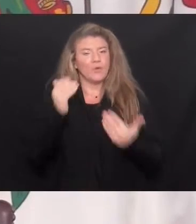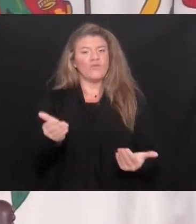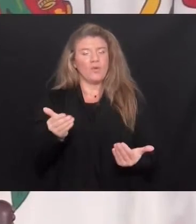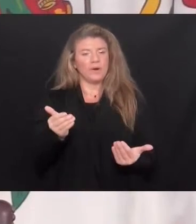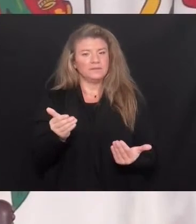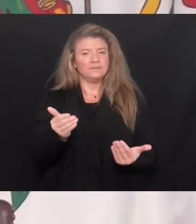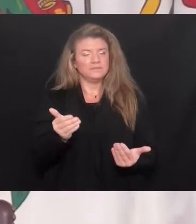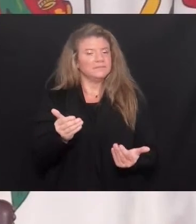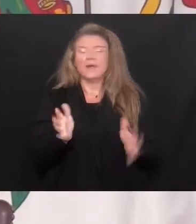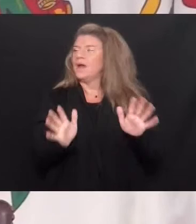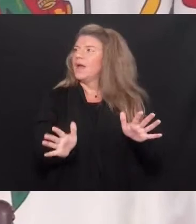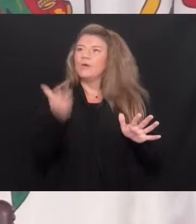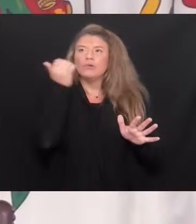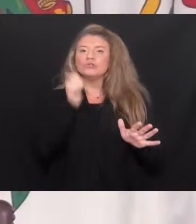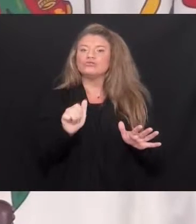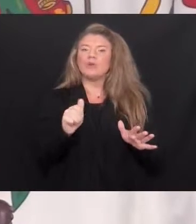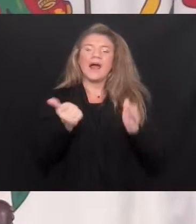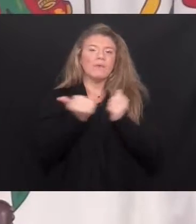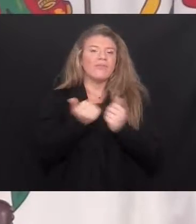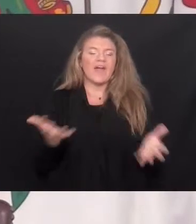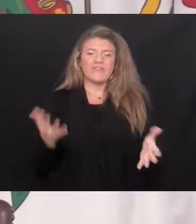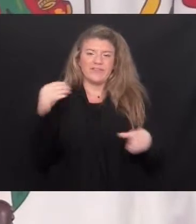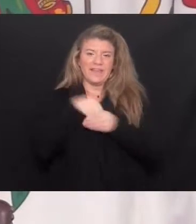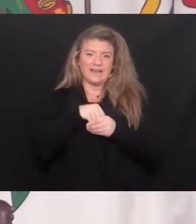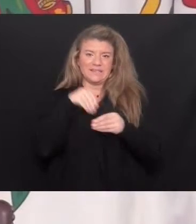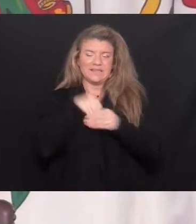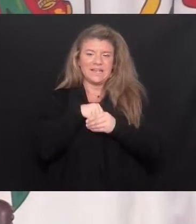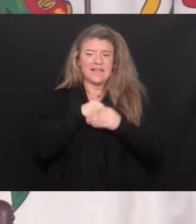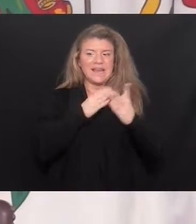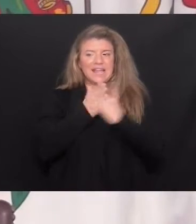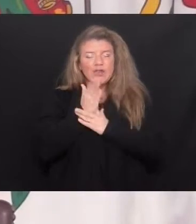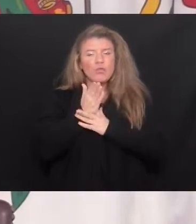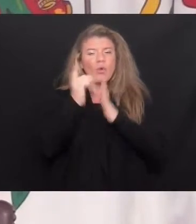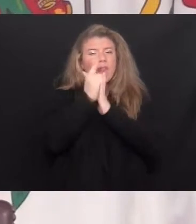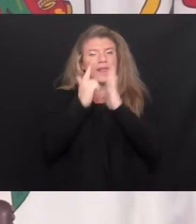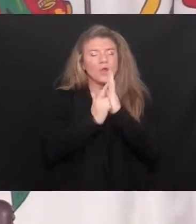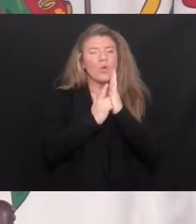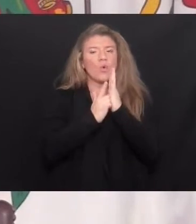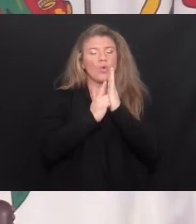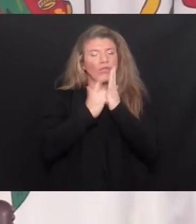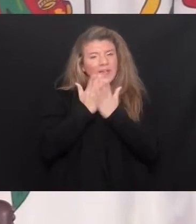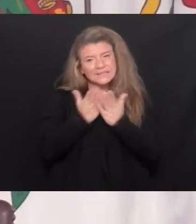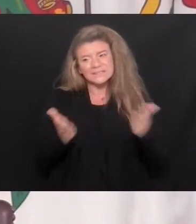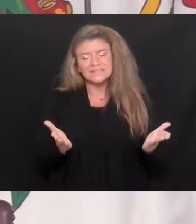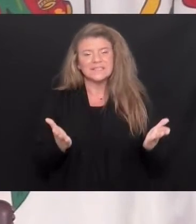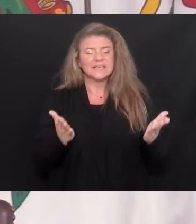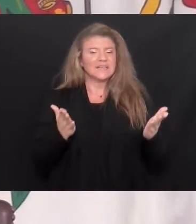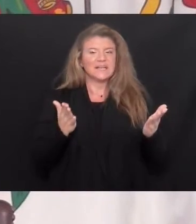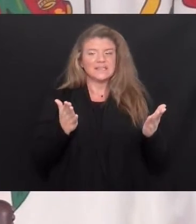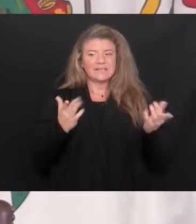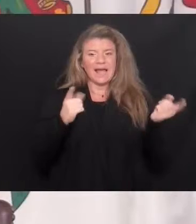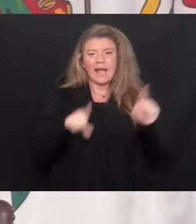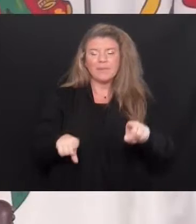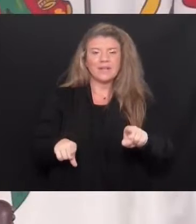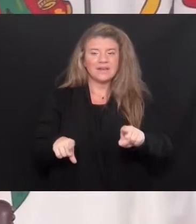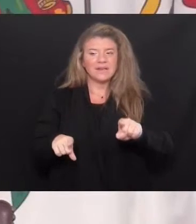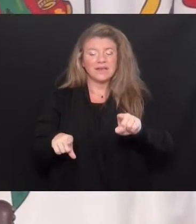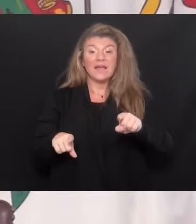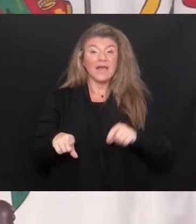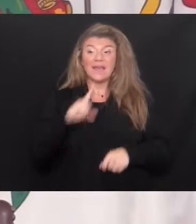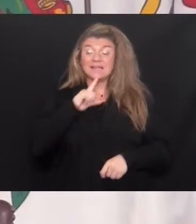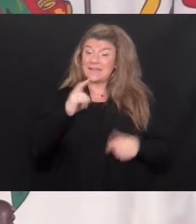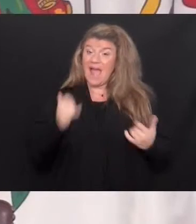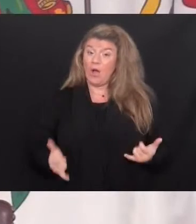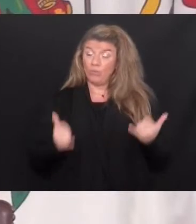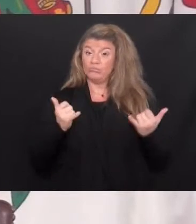this, and we're trying with all in us to get through the legal, you know, hoops, and it's right